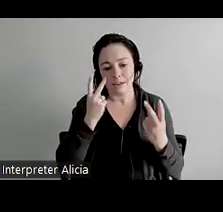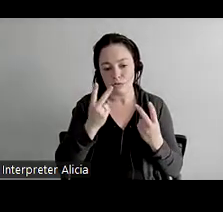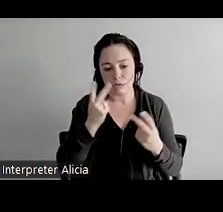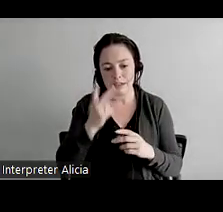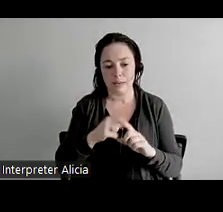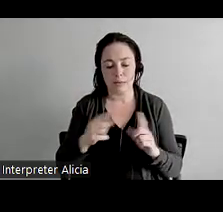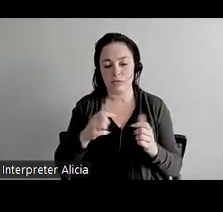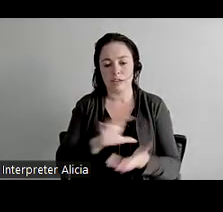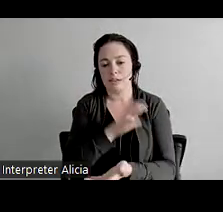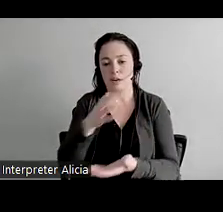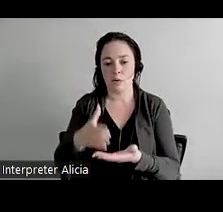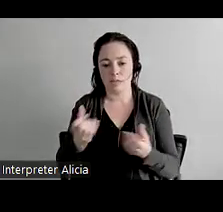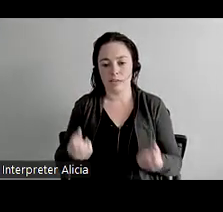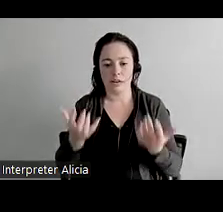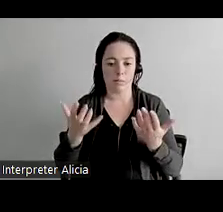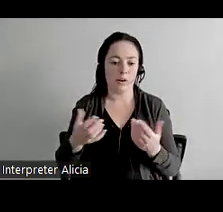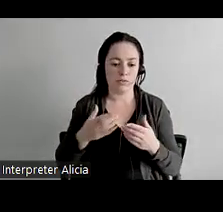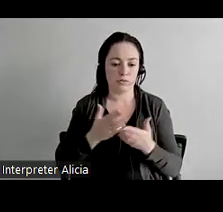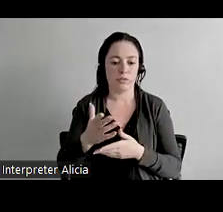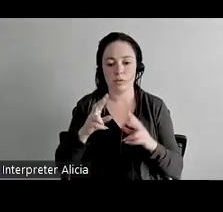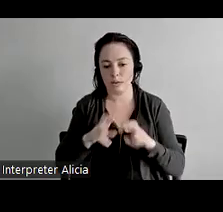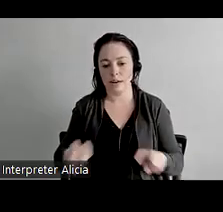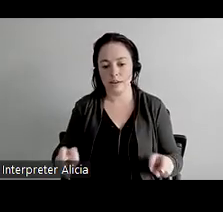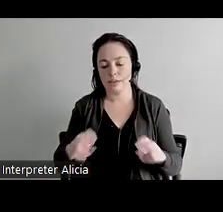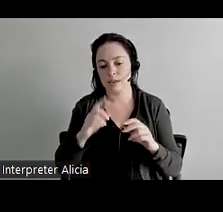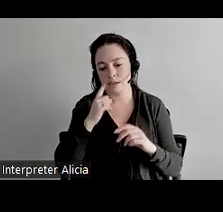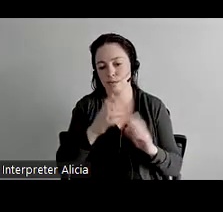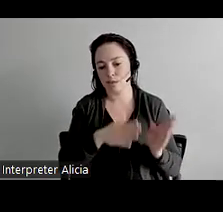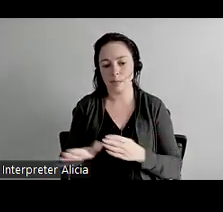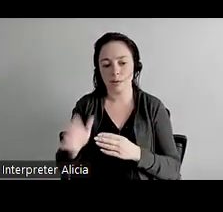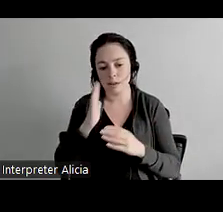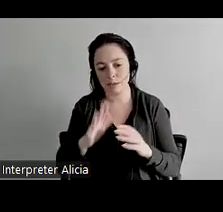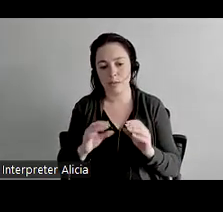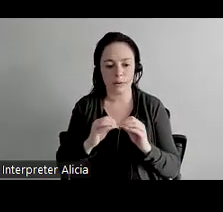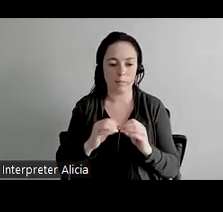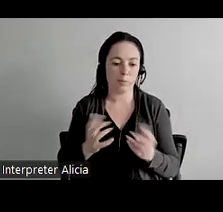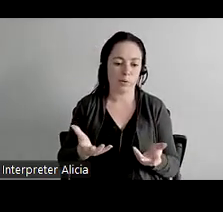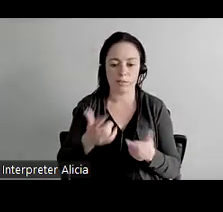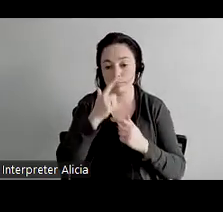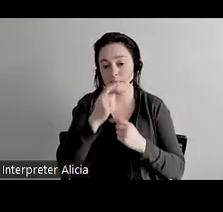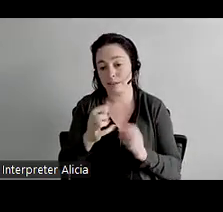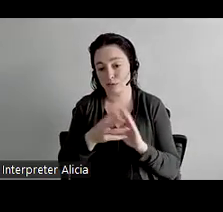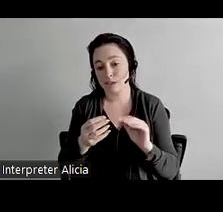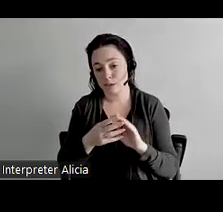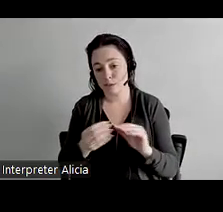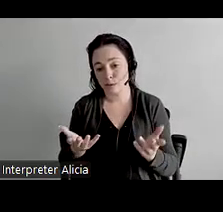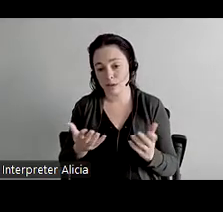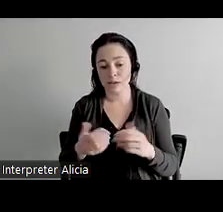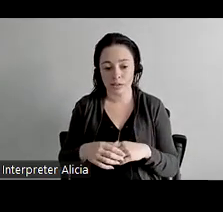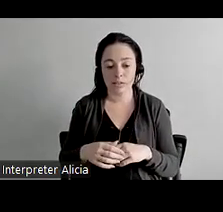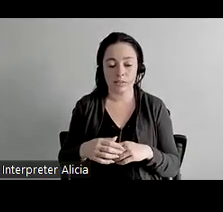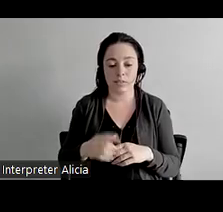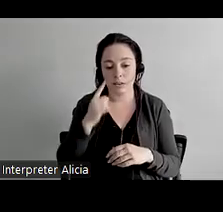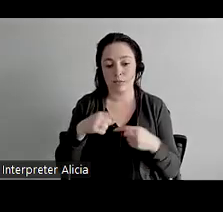can quantify it a little bit better through the analysis that we're going to do in the plan. So there'll be a little bit more of a interesting story to come out of that in the